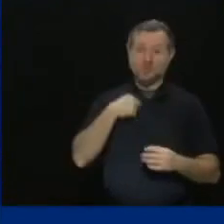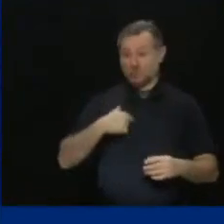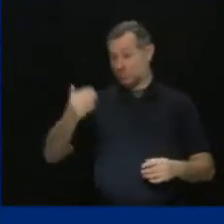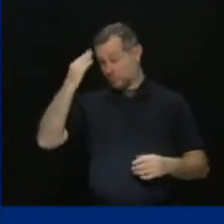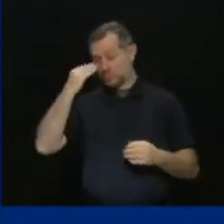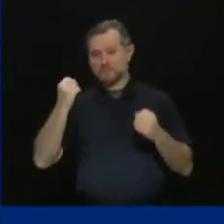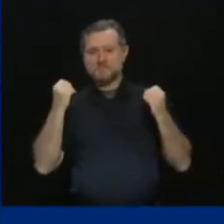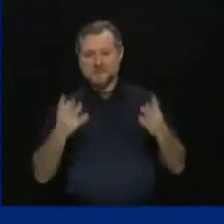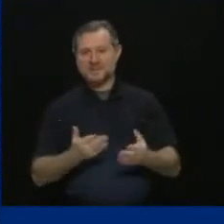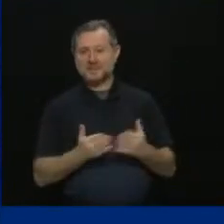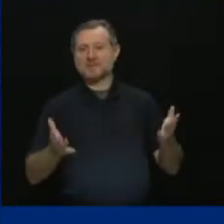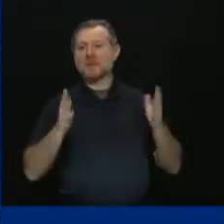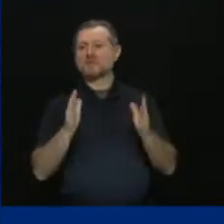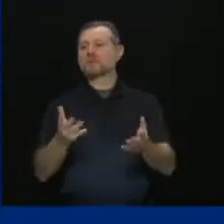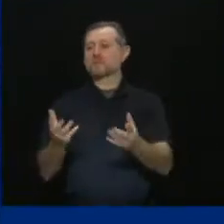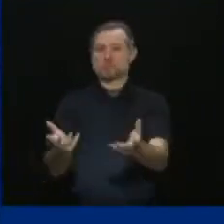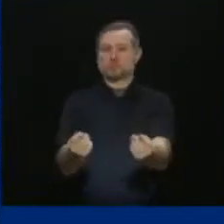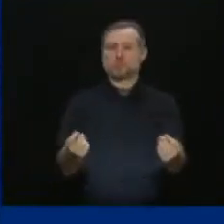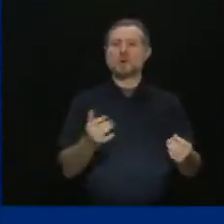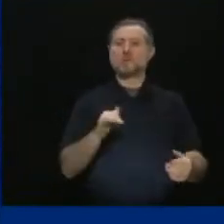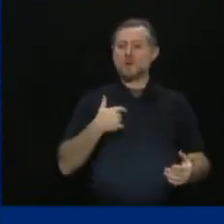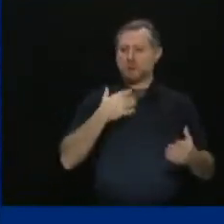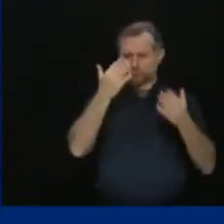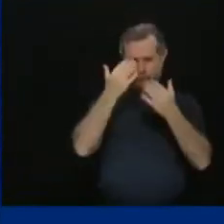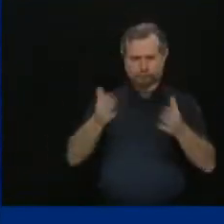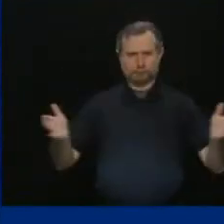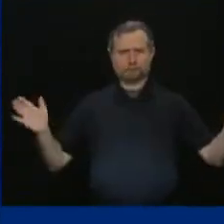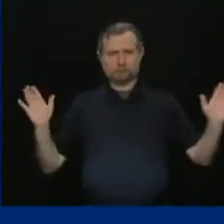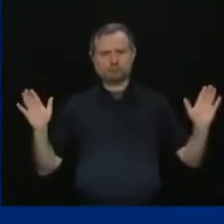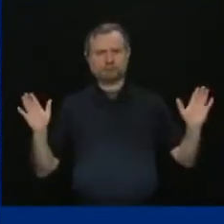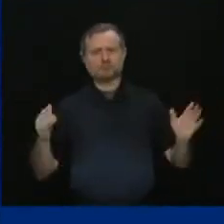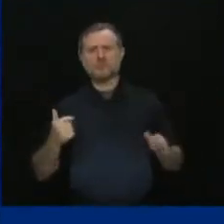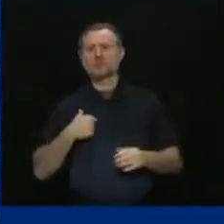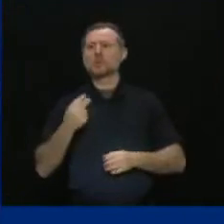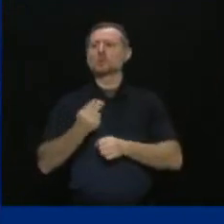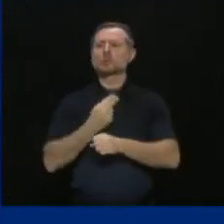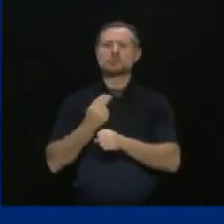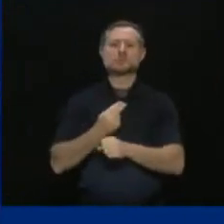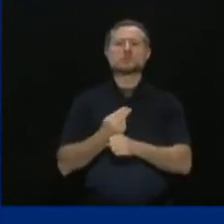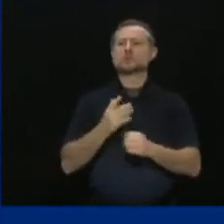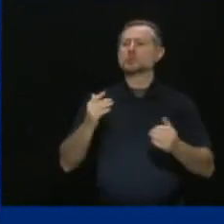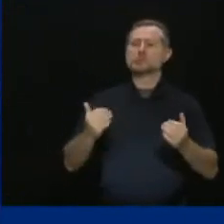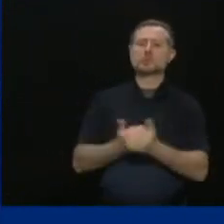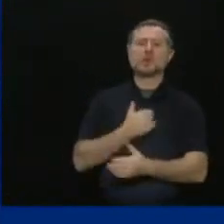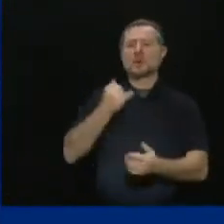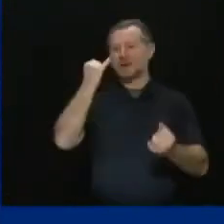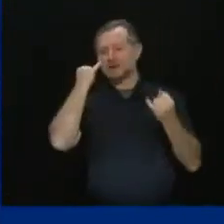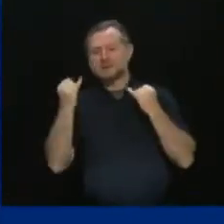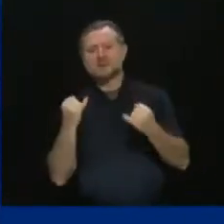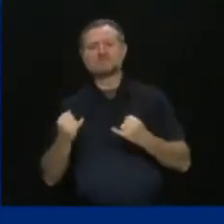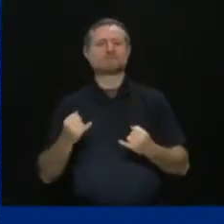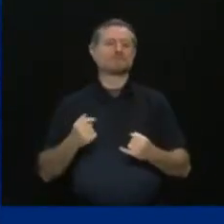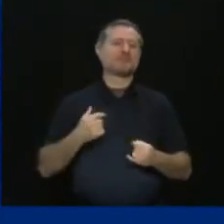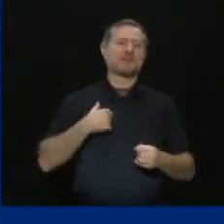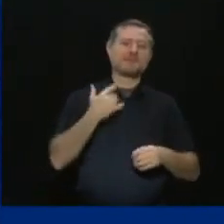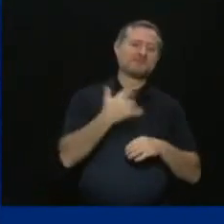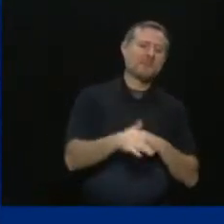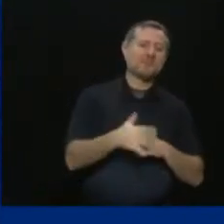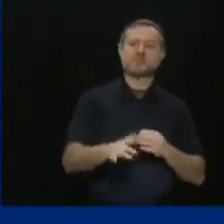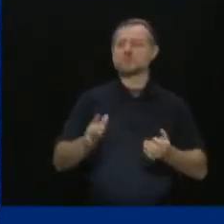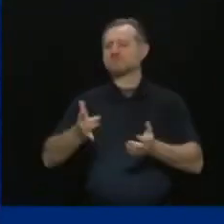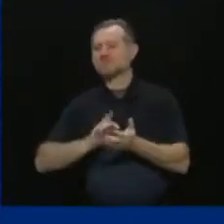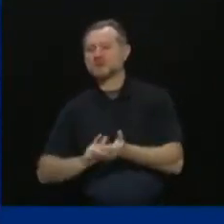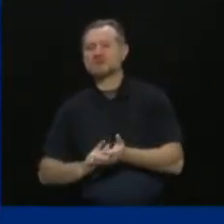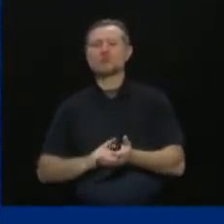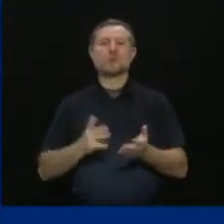ideas, new ways that we can make sure that we're using the latest available medication, what works, what doesn't work. We're going to make sure